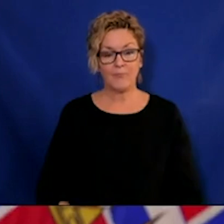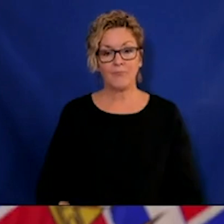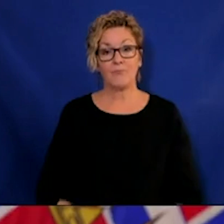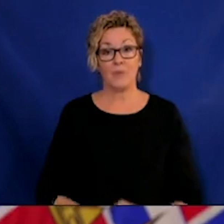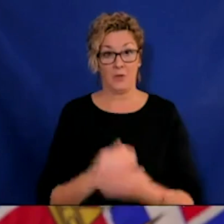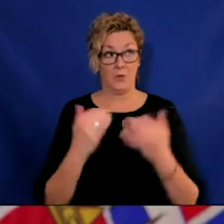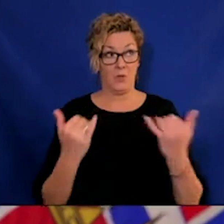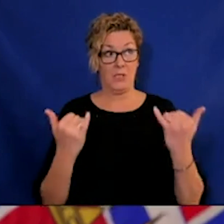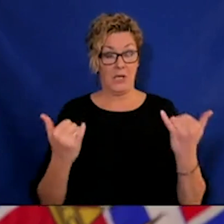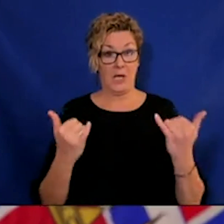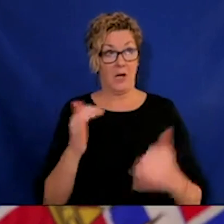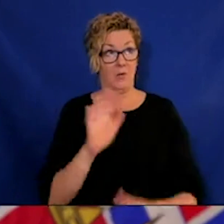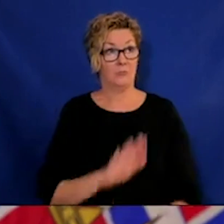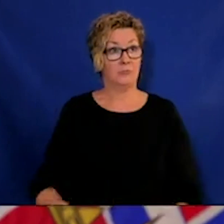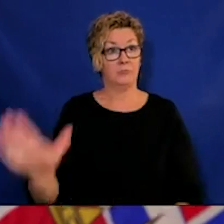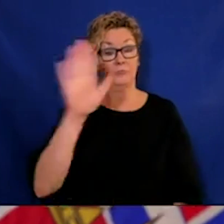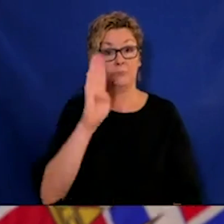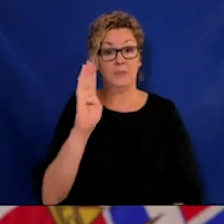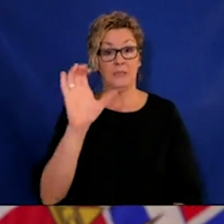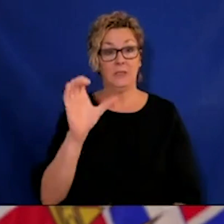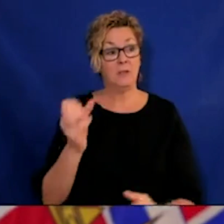We now have